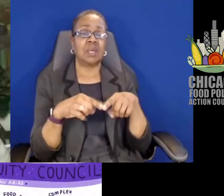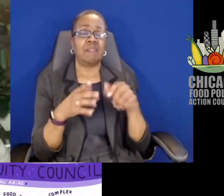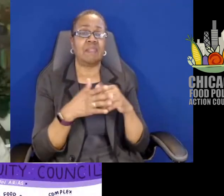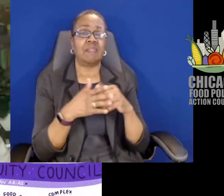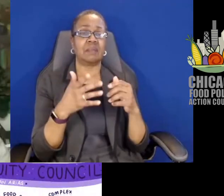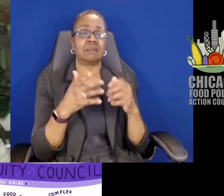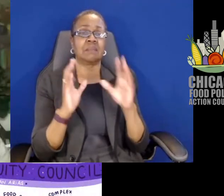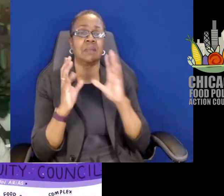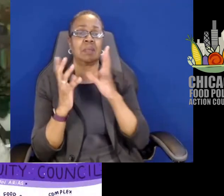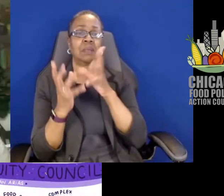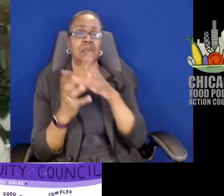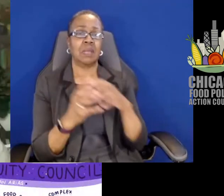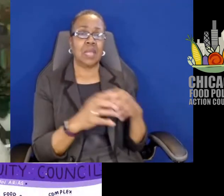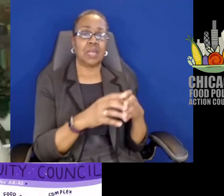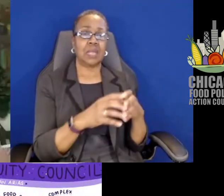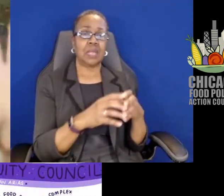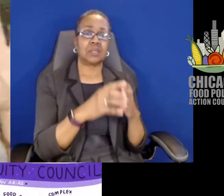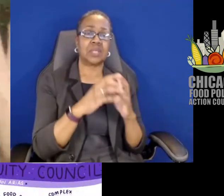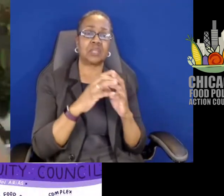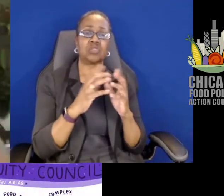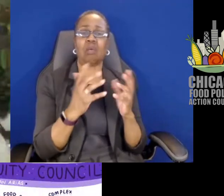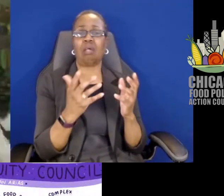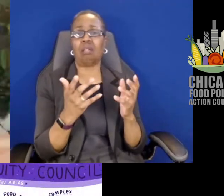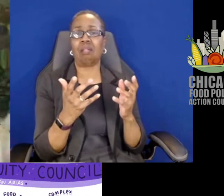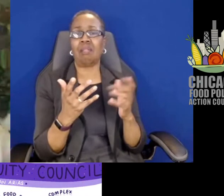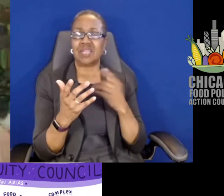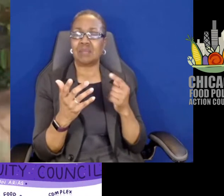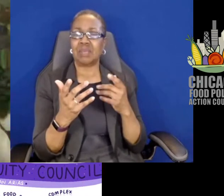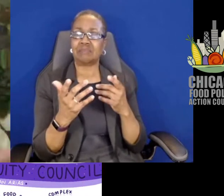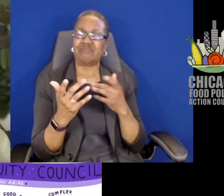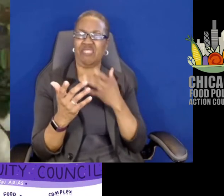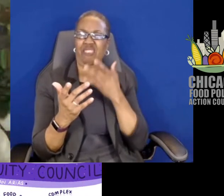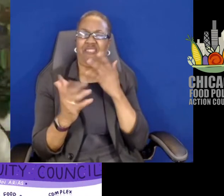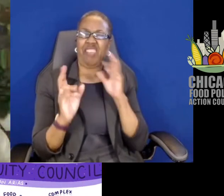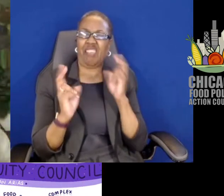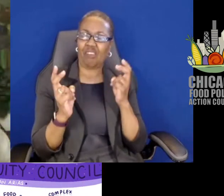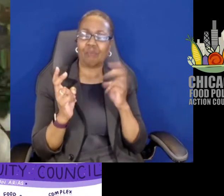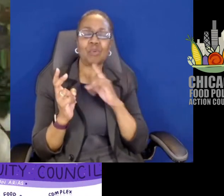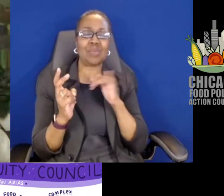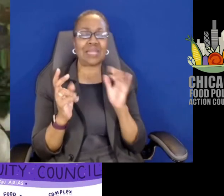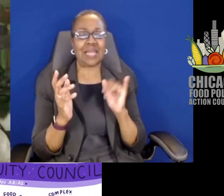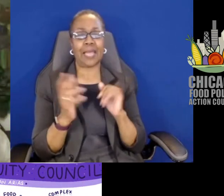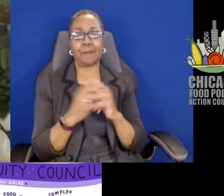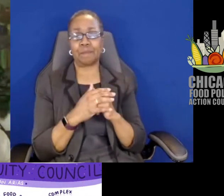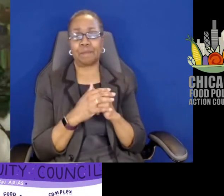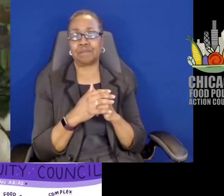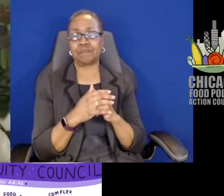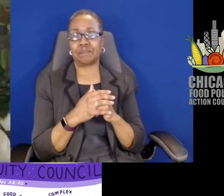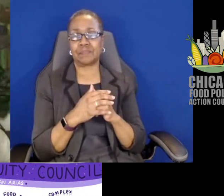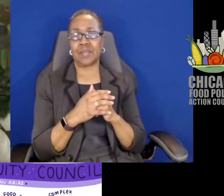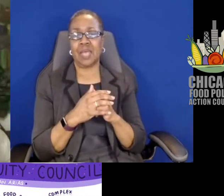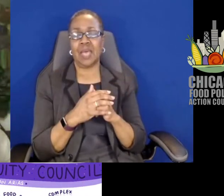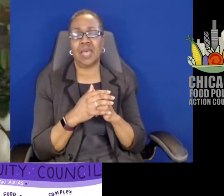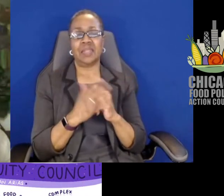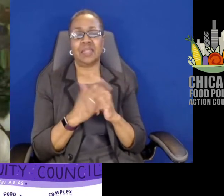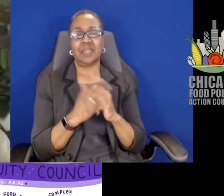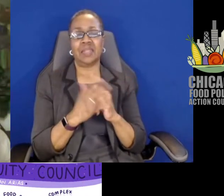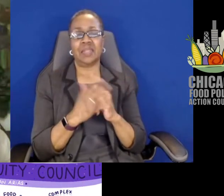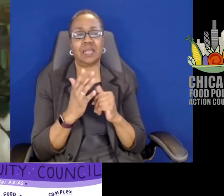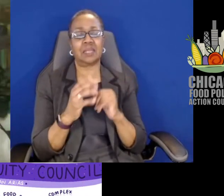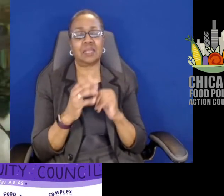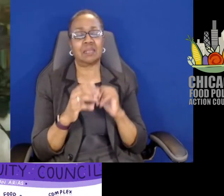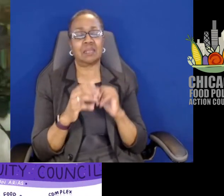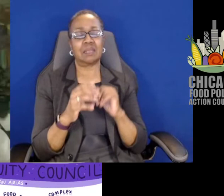intersectional. I put a little flavor on there, but really like complement each other. That's kind of